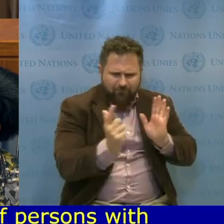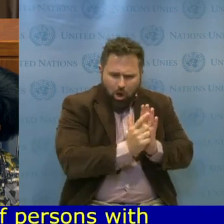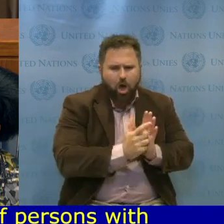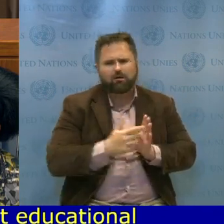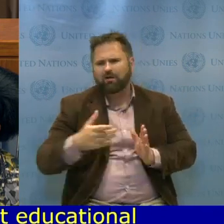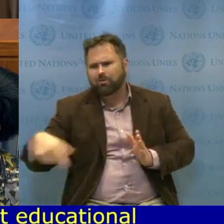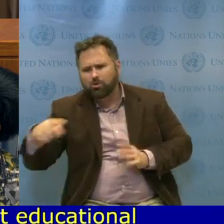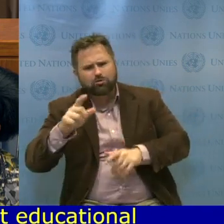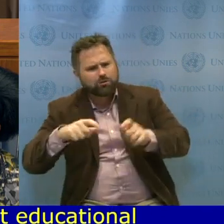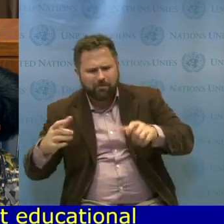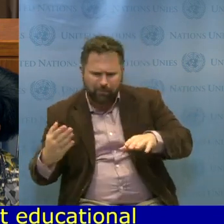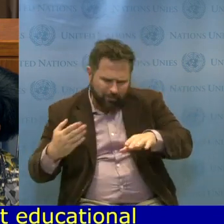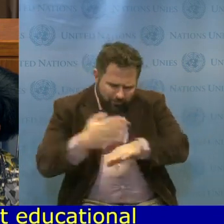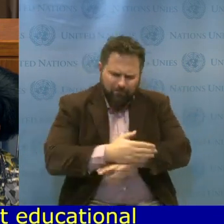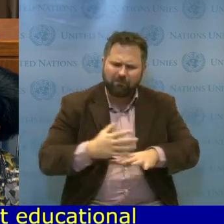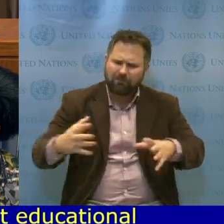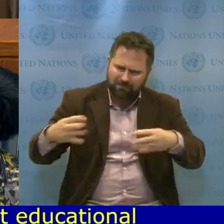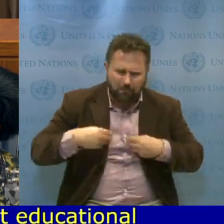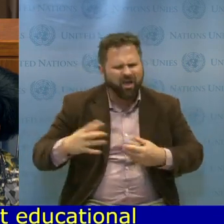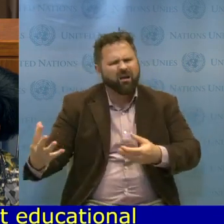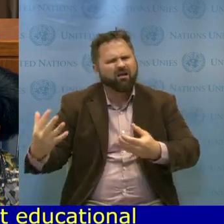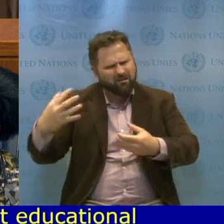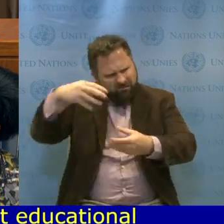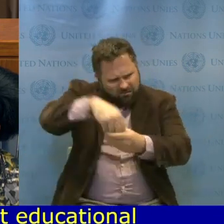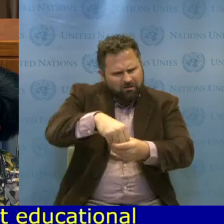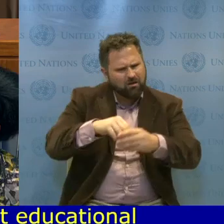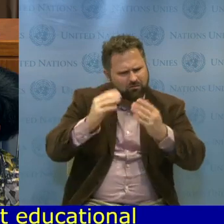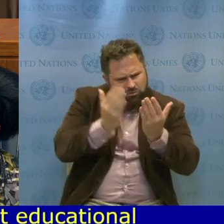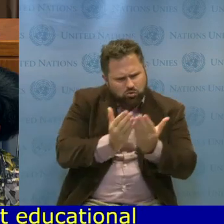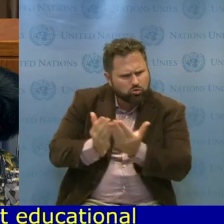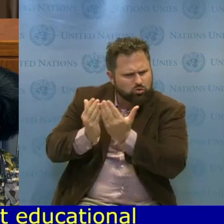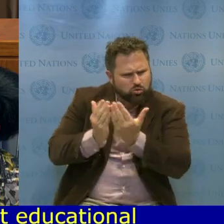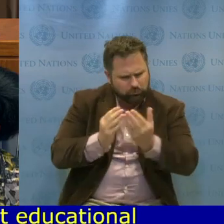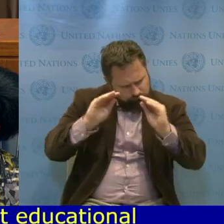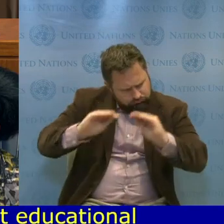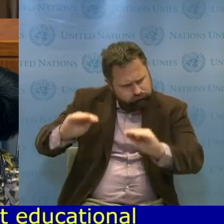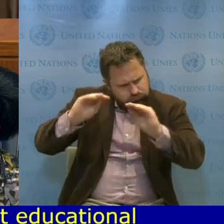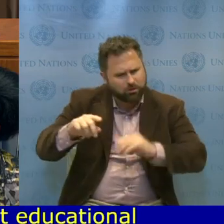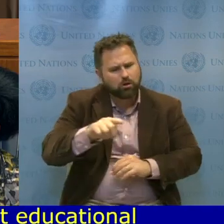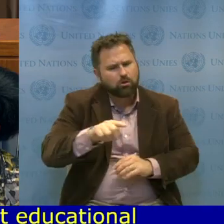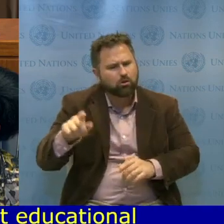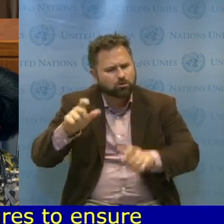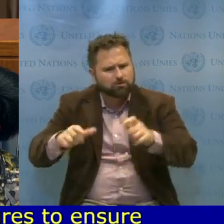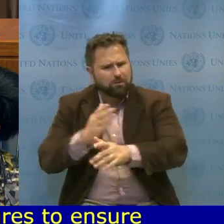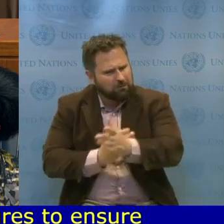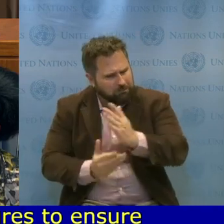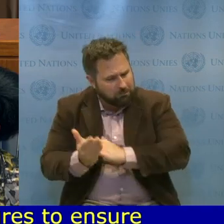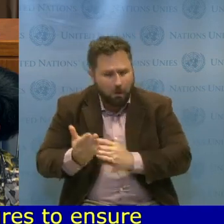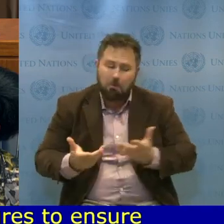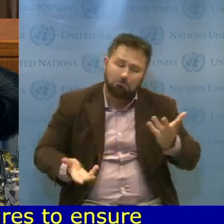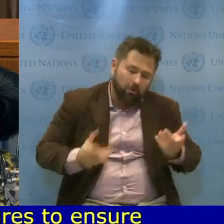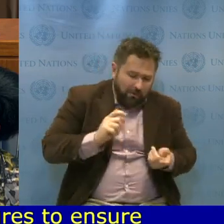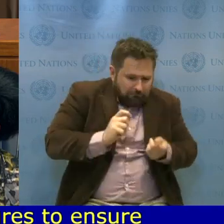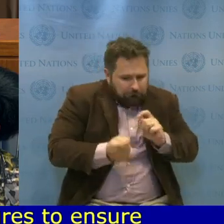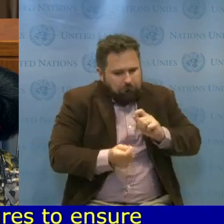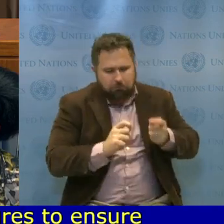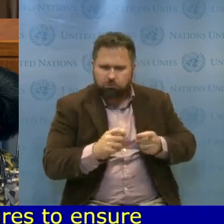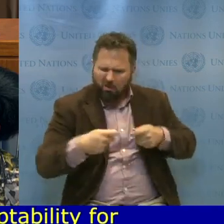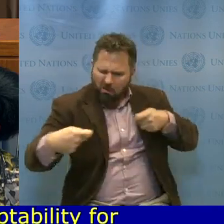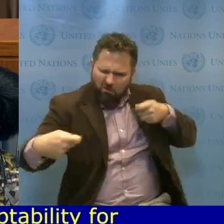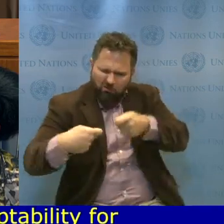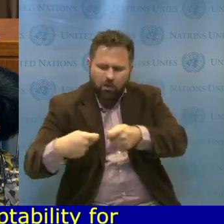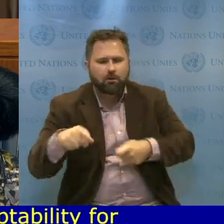acceptability for educational services that must be appropriately adapted, such as